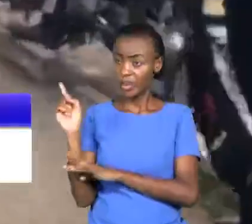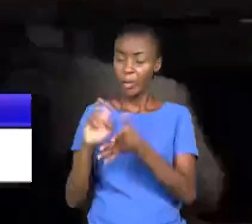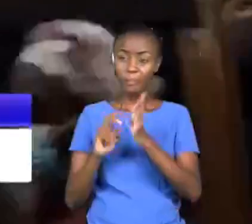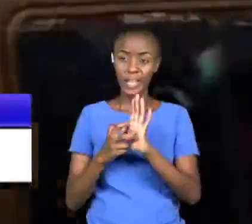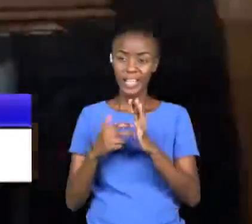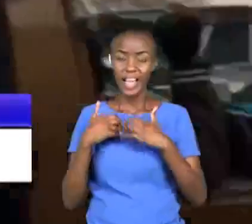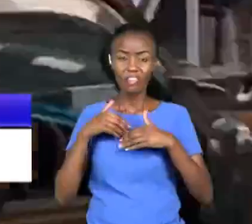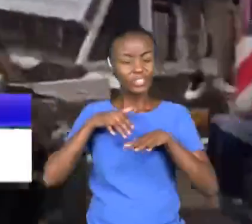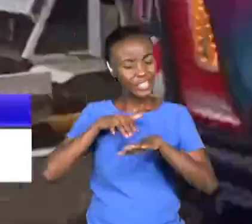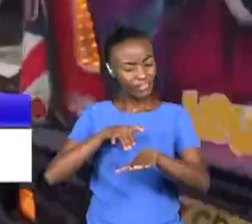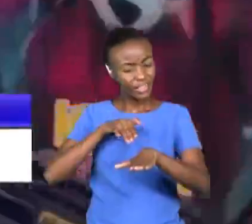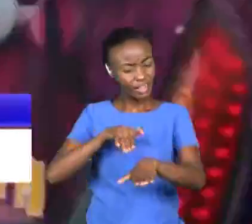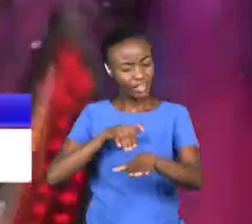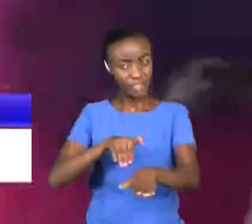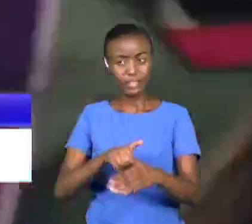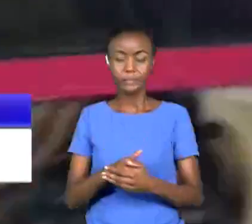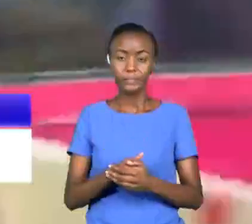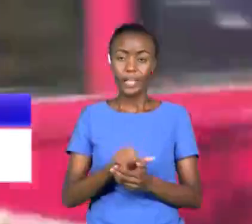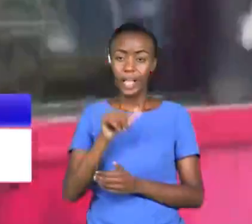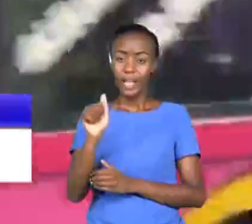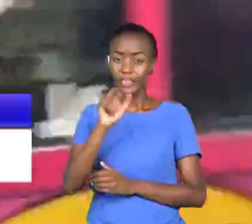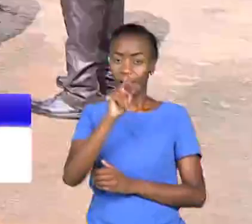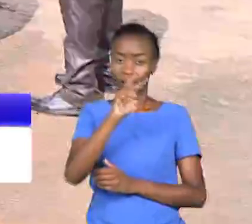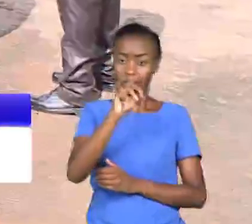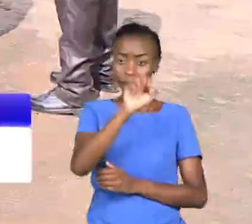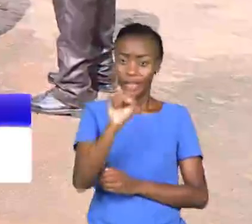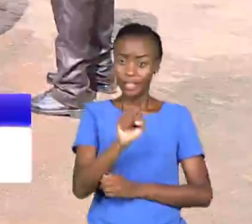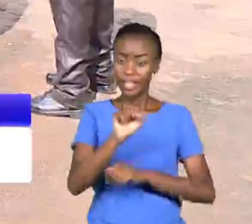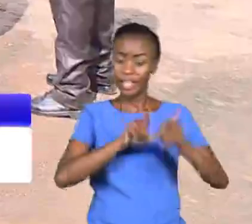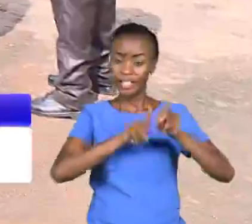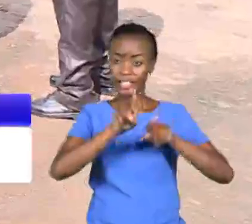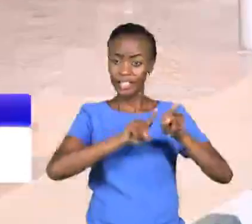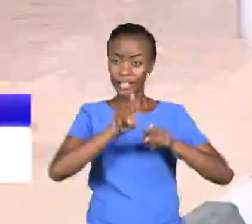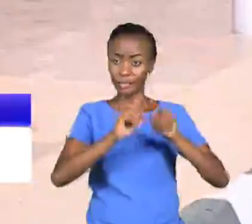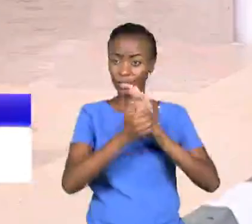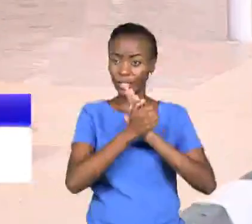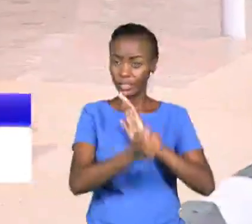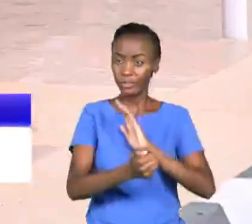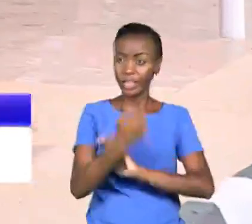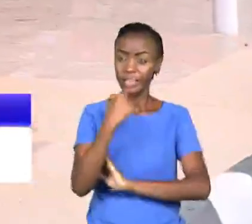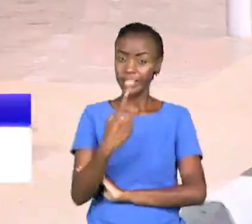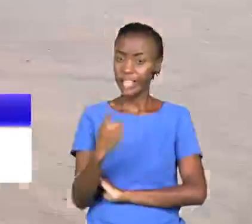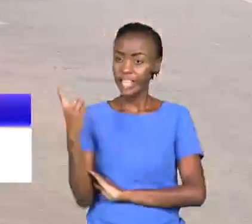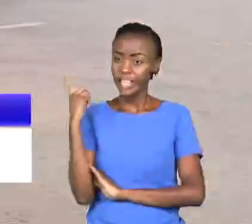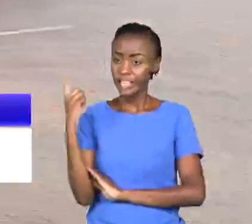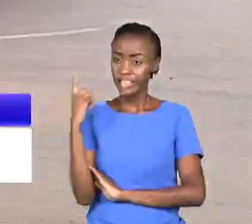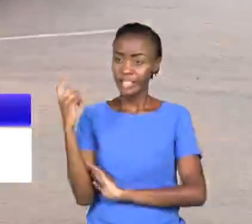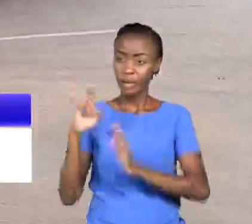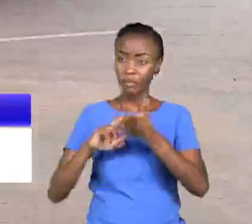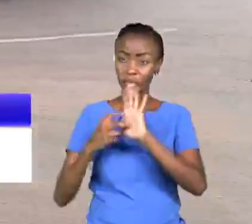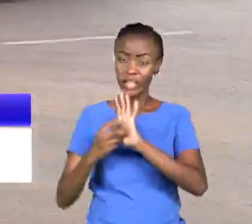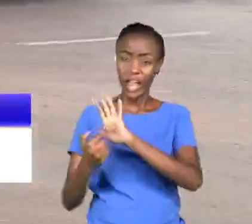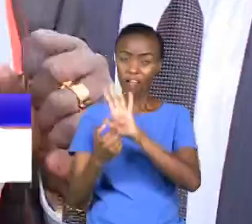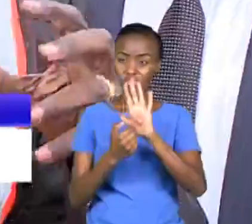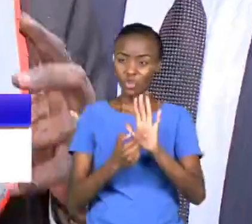traffic congestion. The Nairobi Metropolitan Service Transport Coordinator Engineer Michael Ocheng says that the pilot showed the weaknesses of the